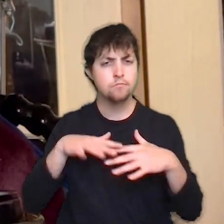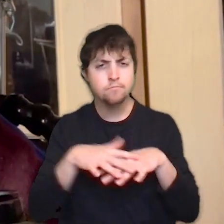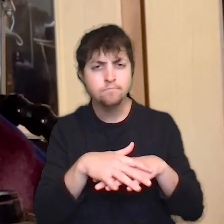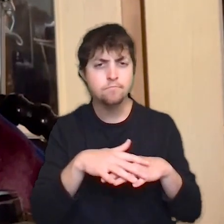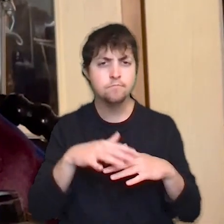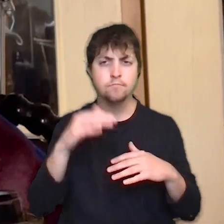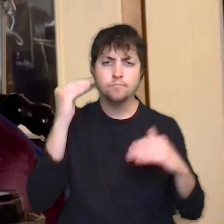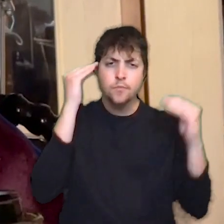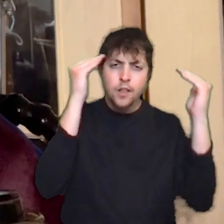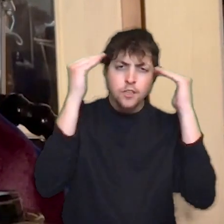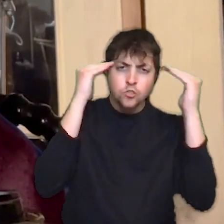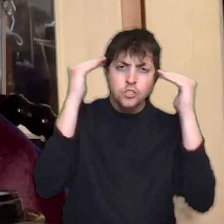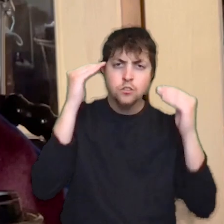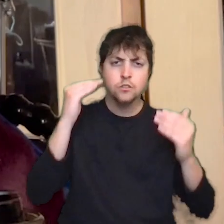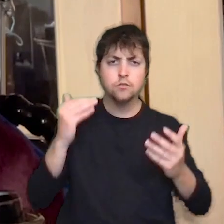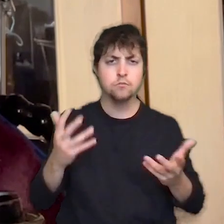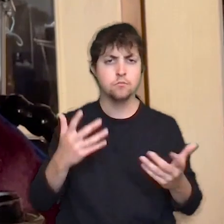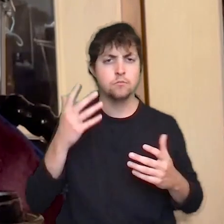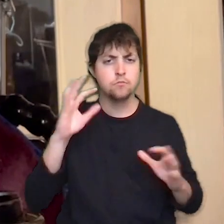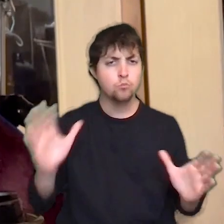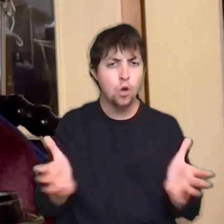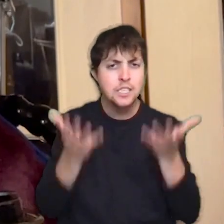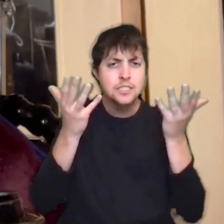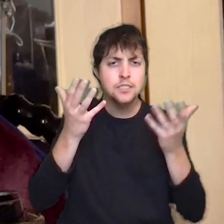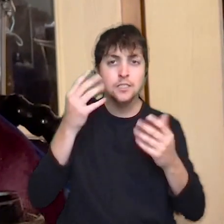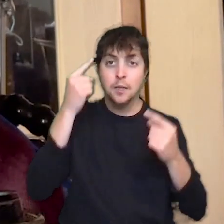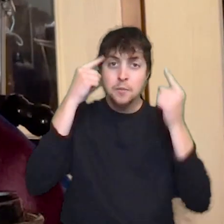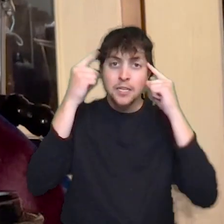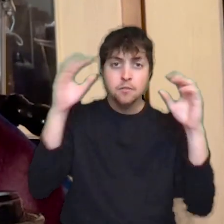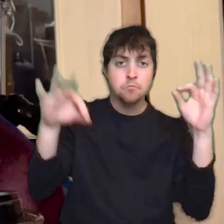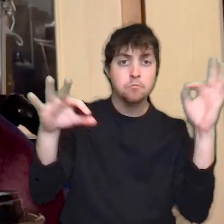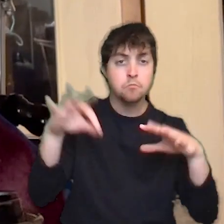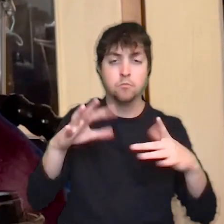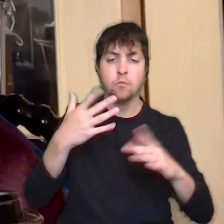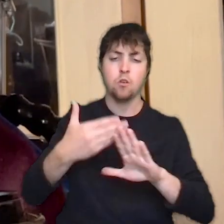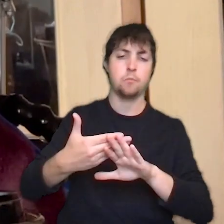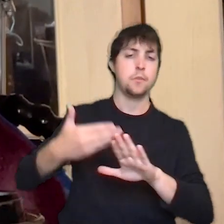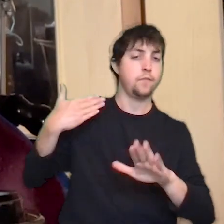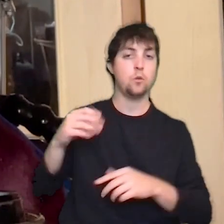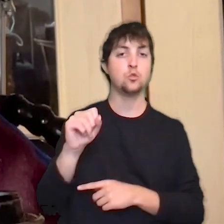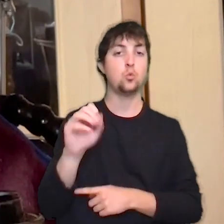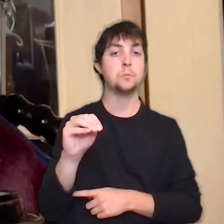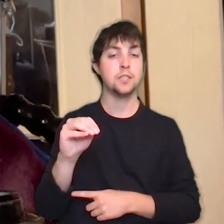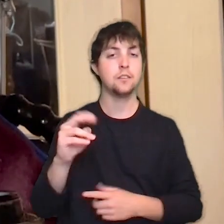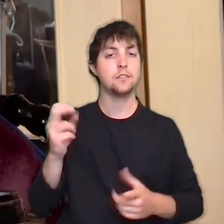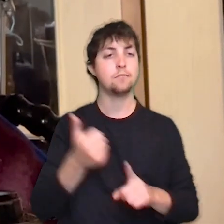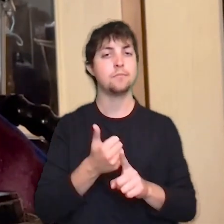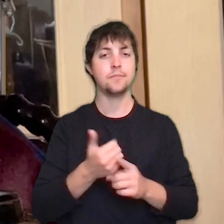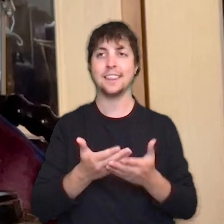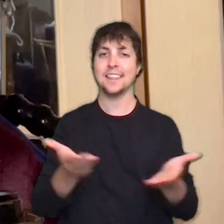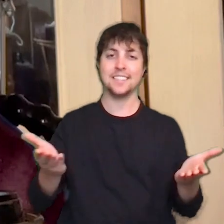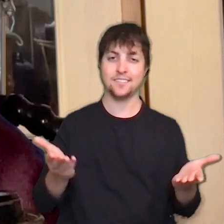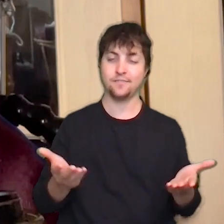debating, grapevining, consciousness raising, pennies dropping, long before